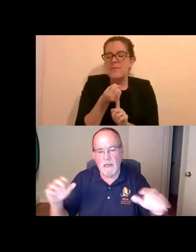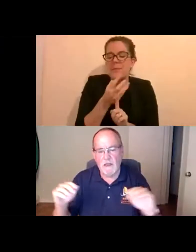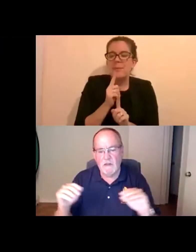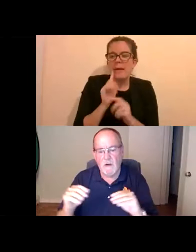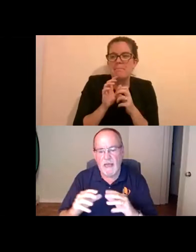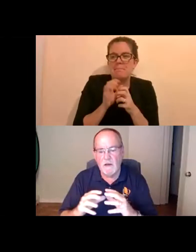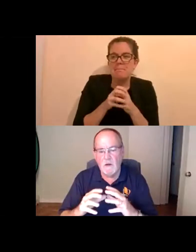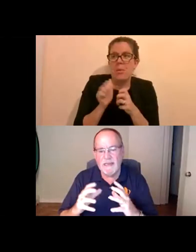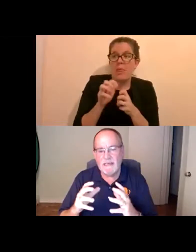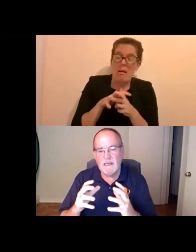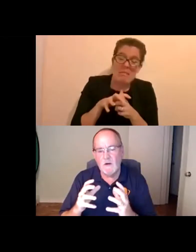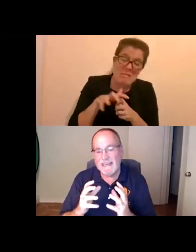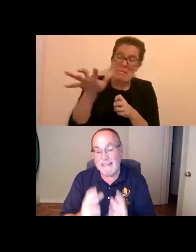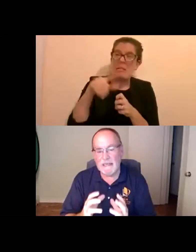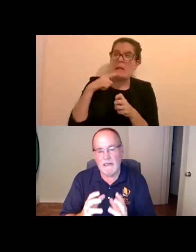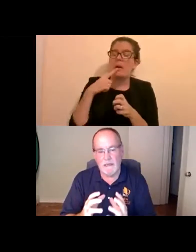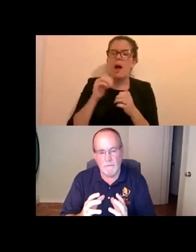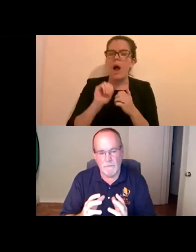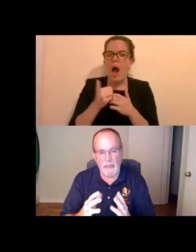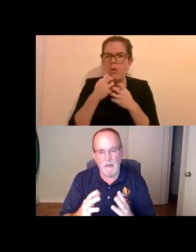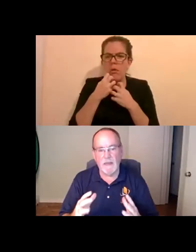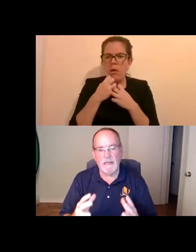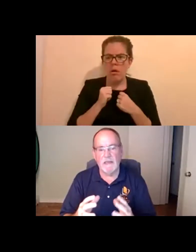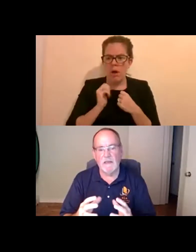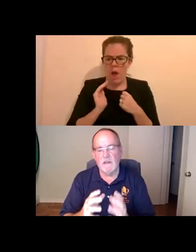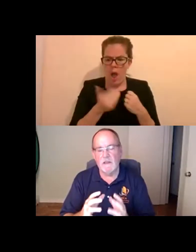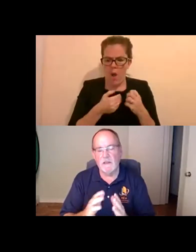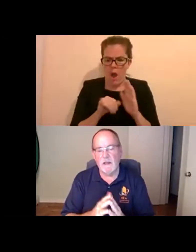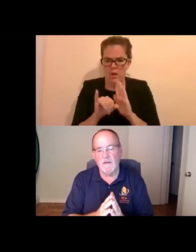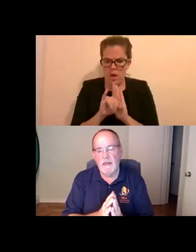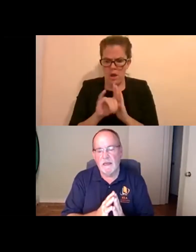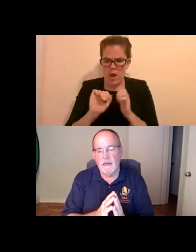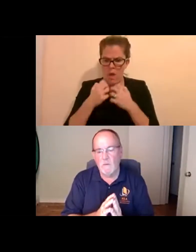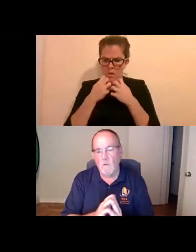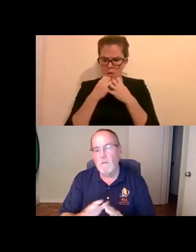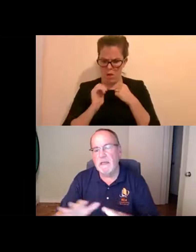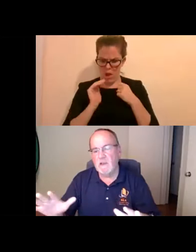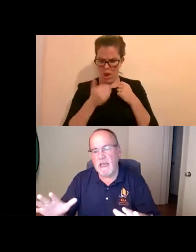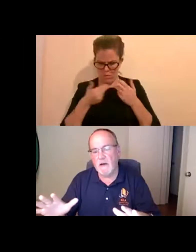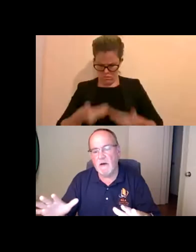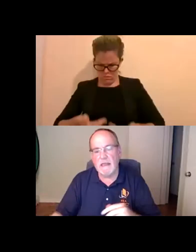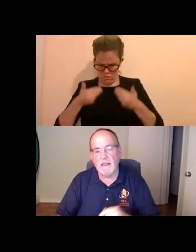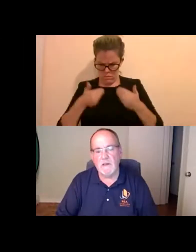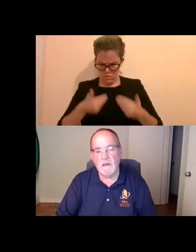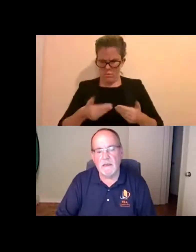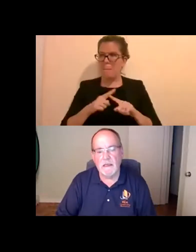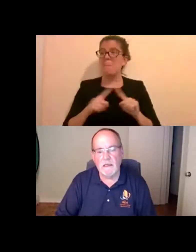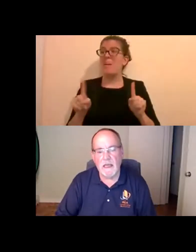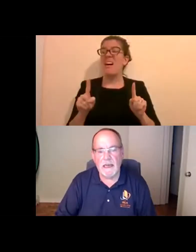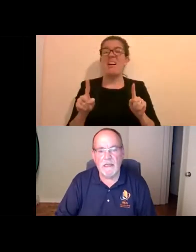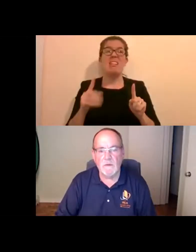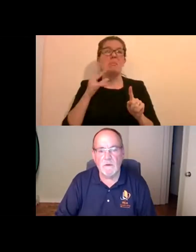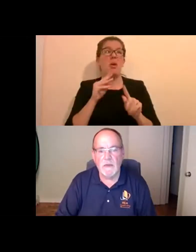hearing. So how do you maintain your identity? How do you maintain your sense of self when being scattered like this in